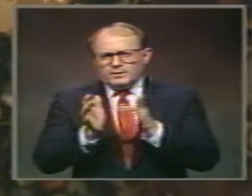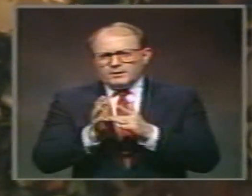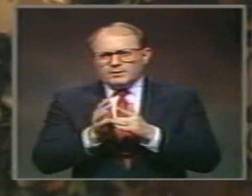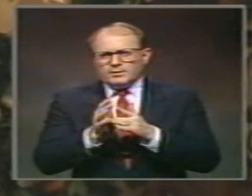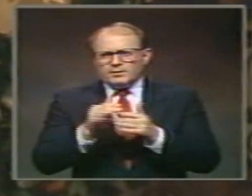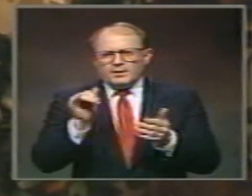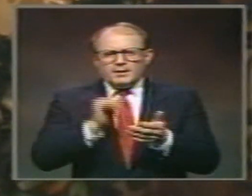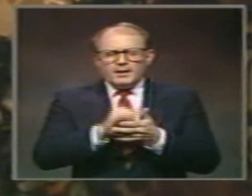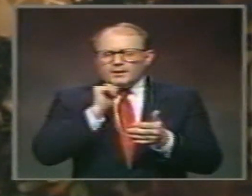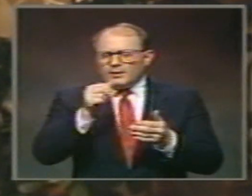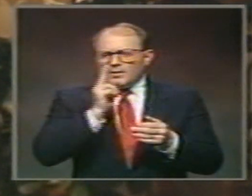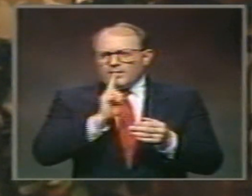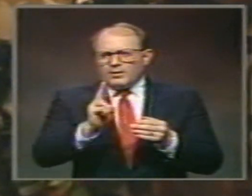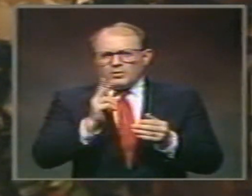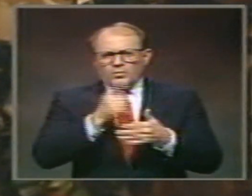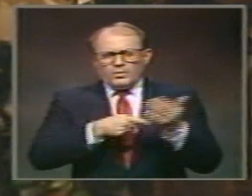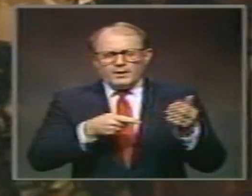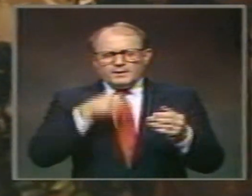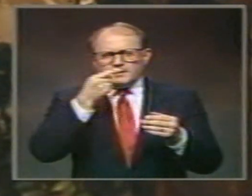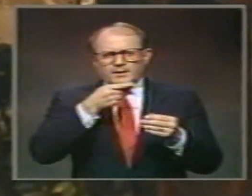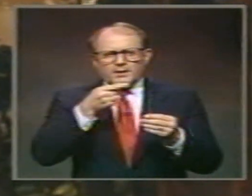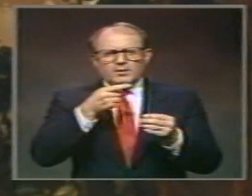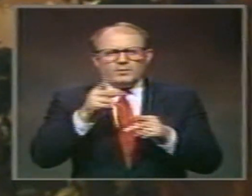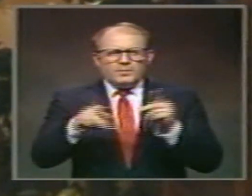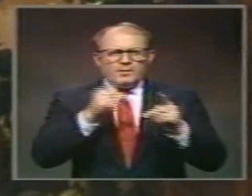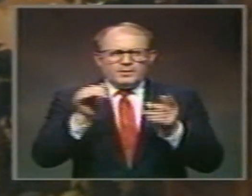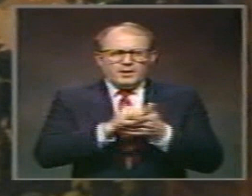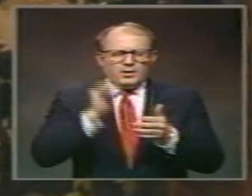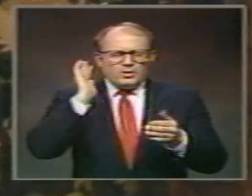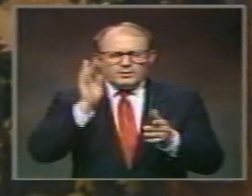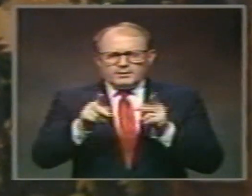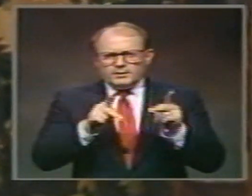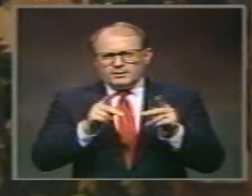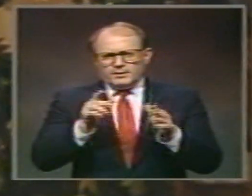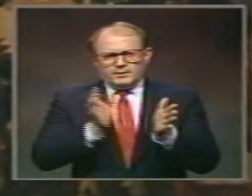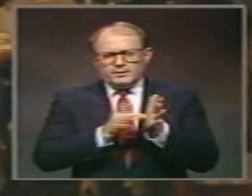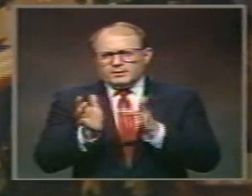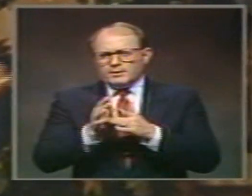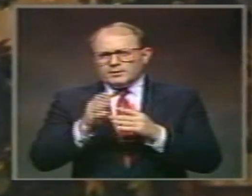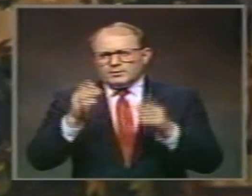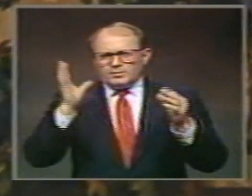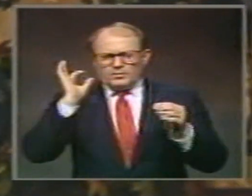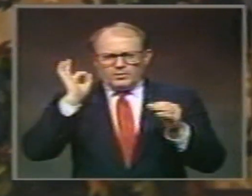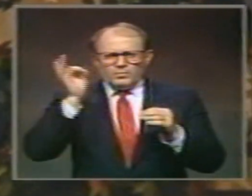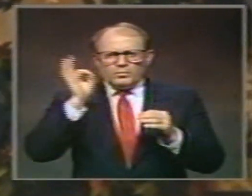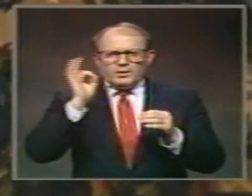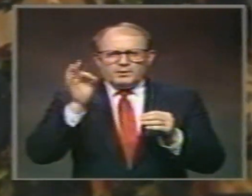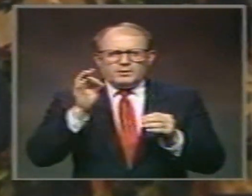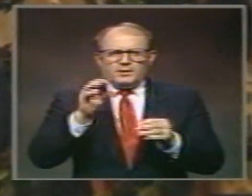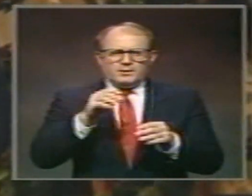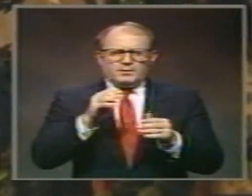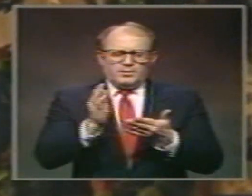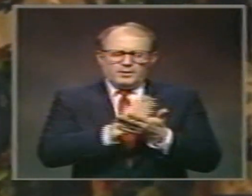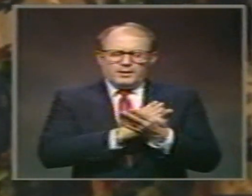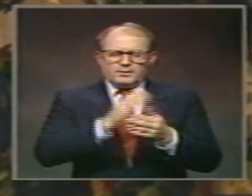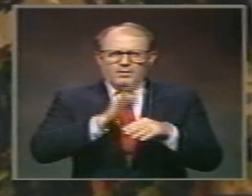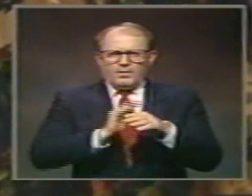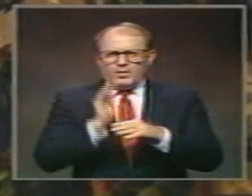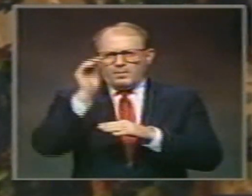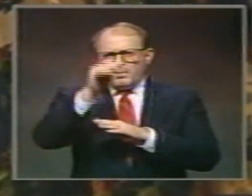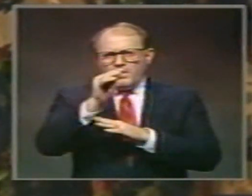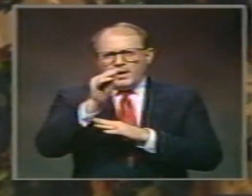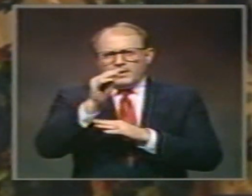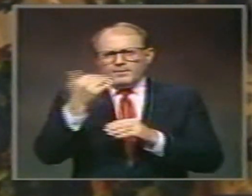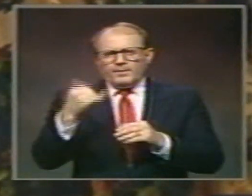esteem. Those who heard him deliver his Sermon on the Mount that day were astonished at his doctrine, for he taught them as one